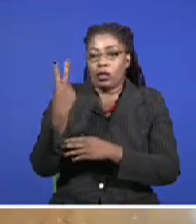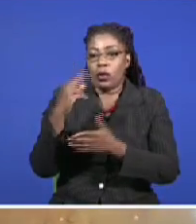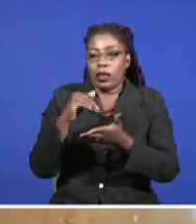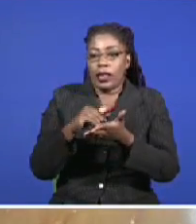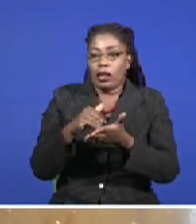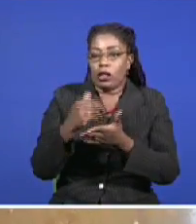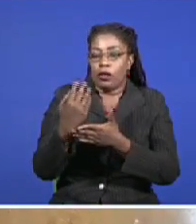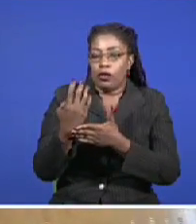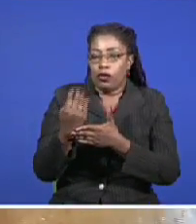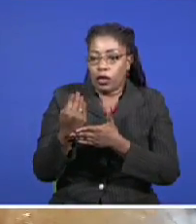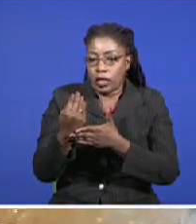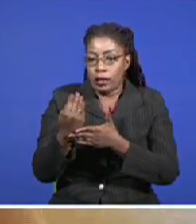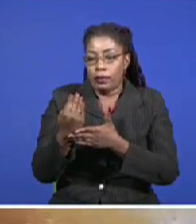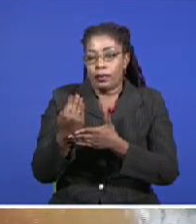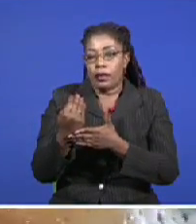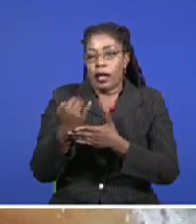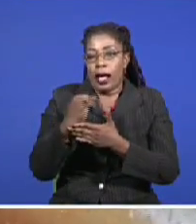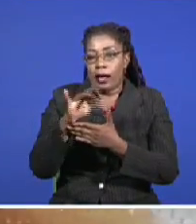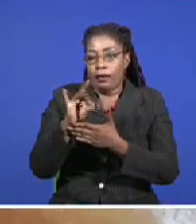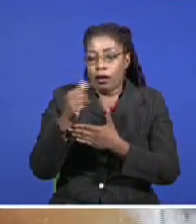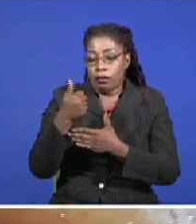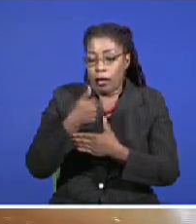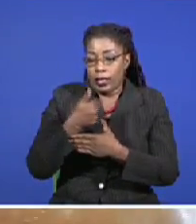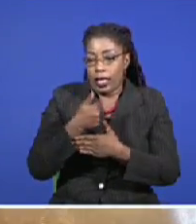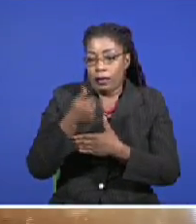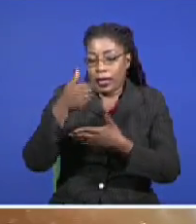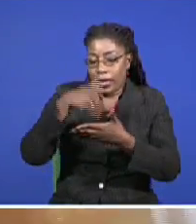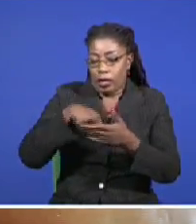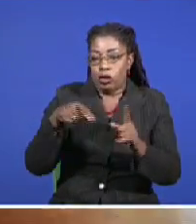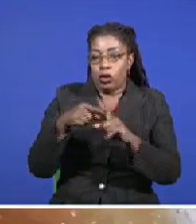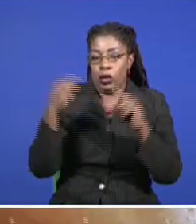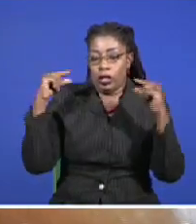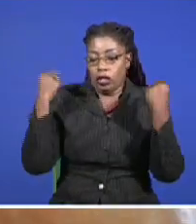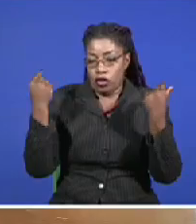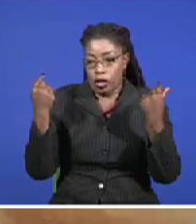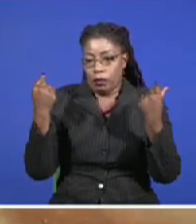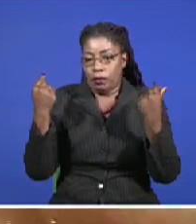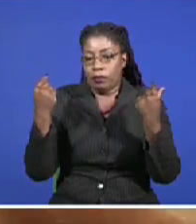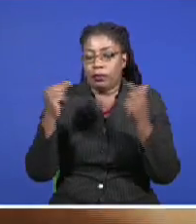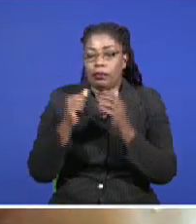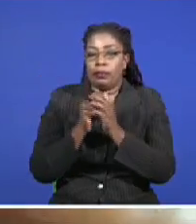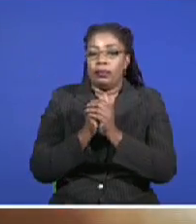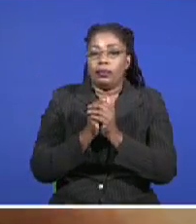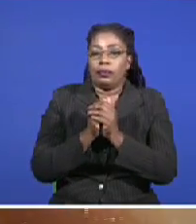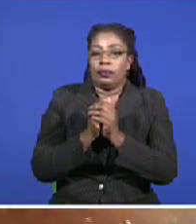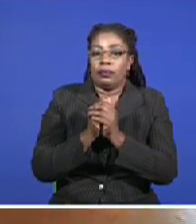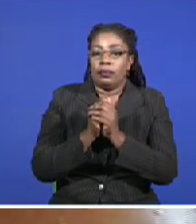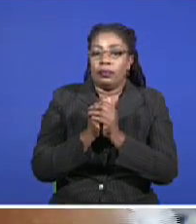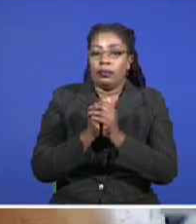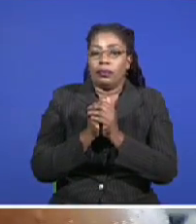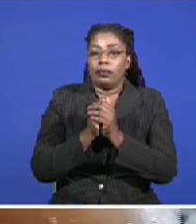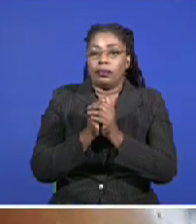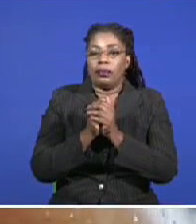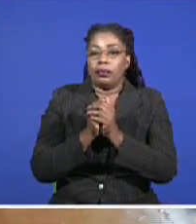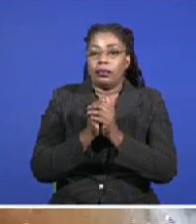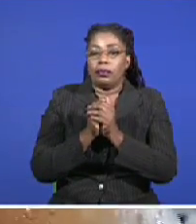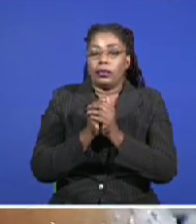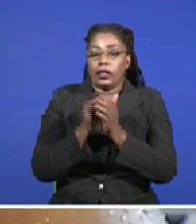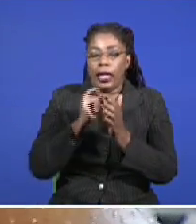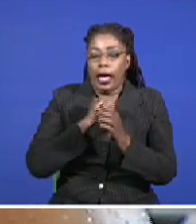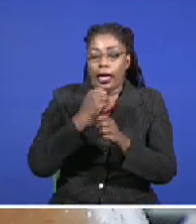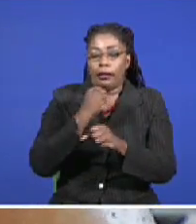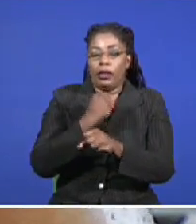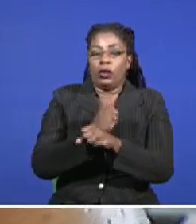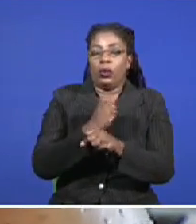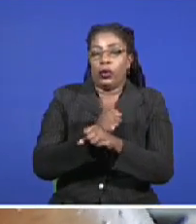2014, I just found myself getting back into the gym because of life, well, you know. But, yeah, I've been working